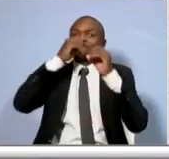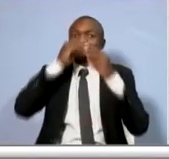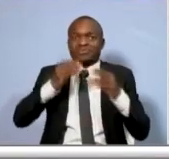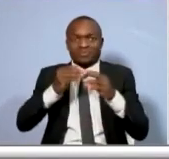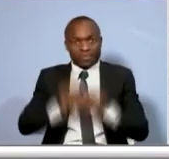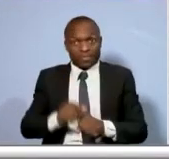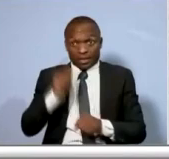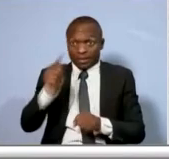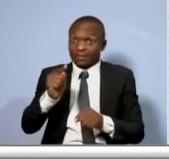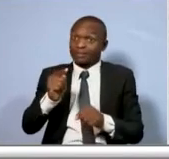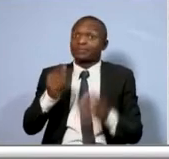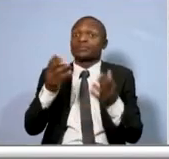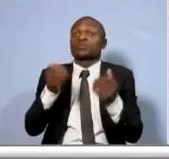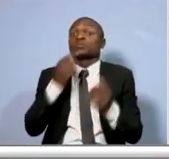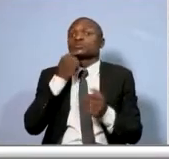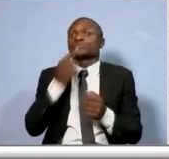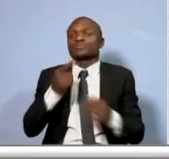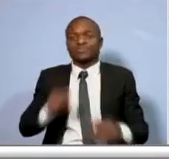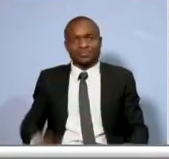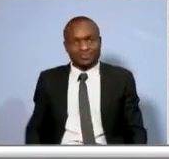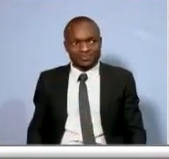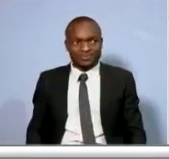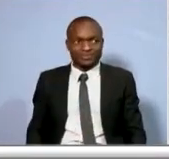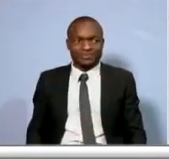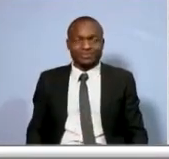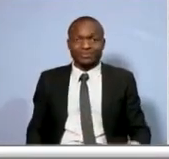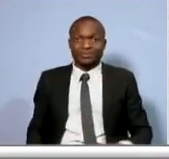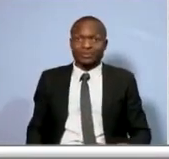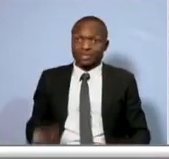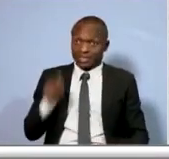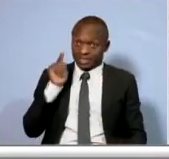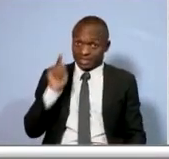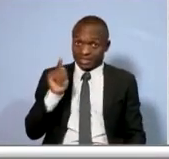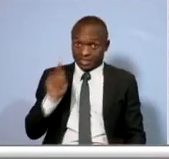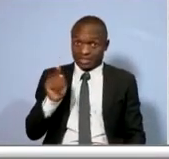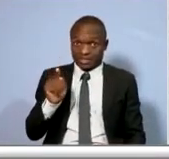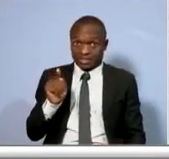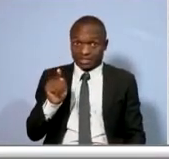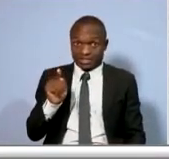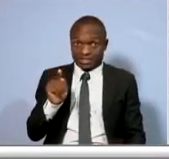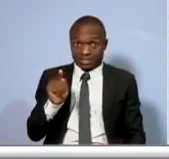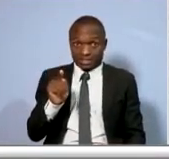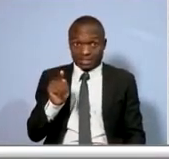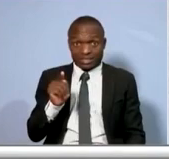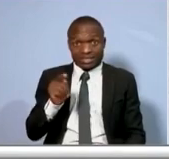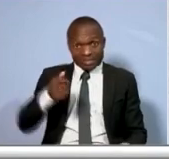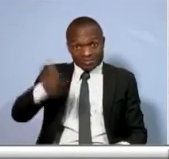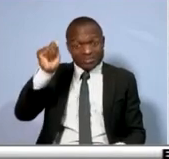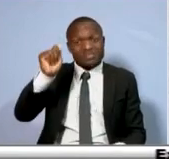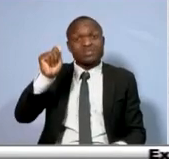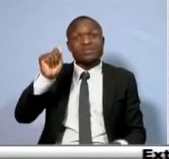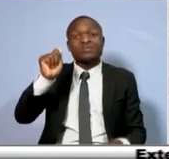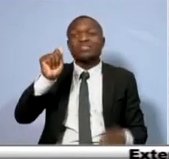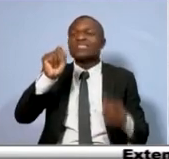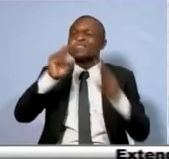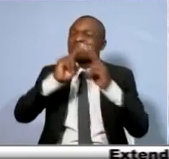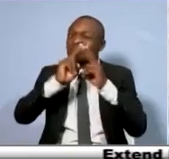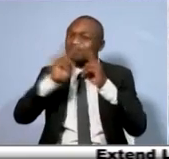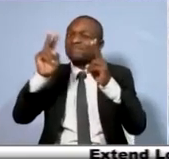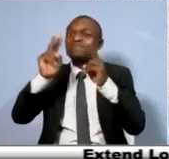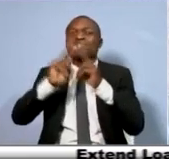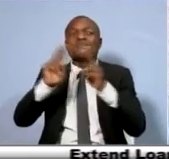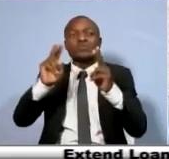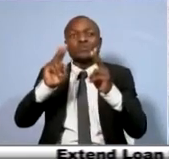to my YouTube channel by hitting the red subscribe button down below and turn the bell icon to join the notification squad. Don't forget